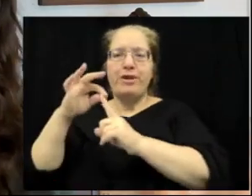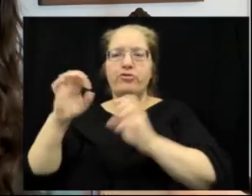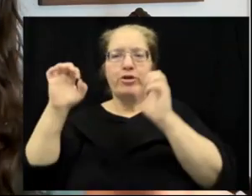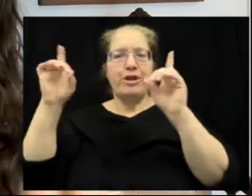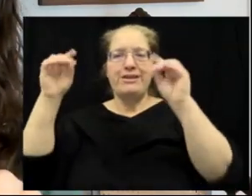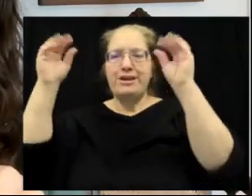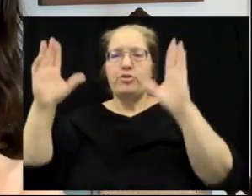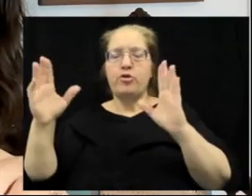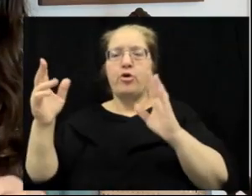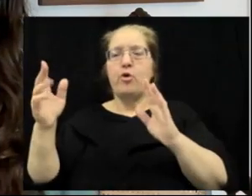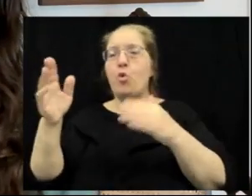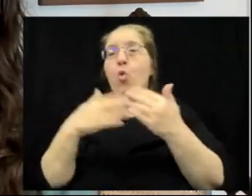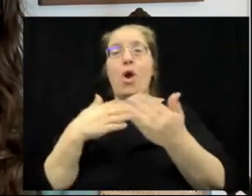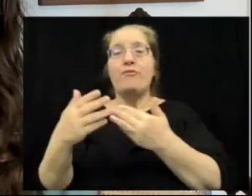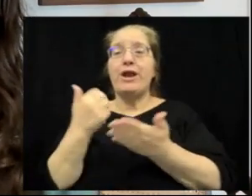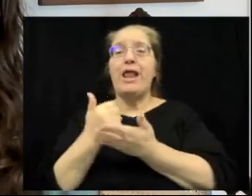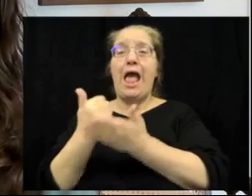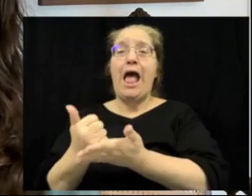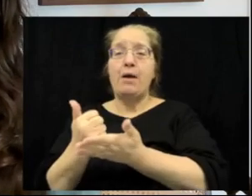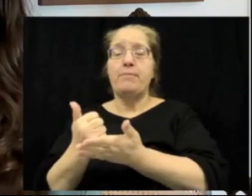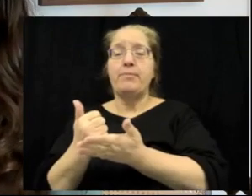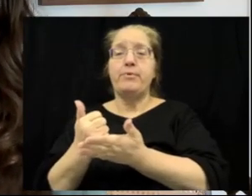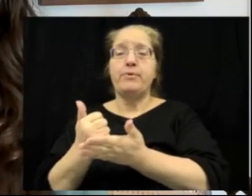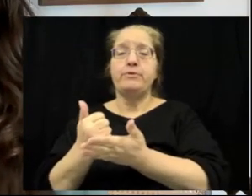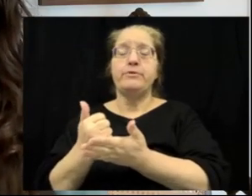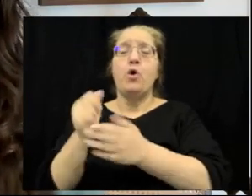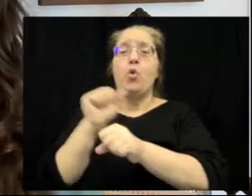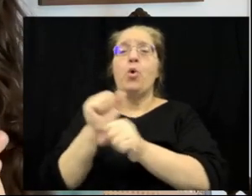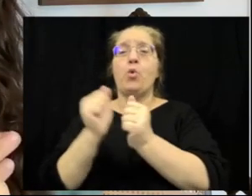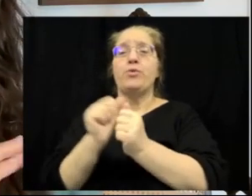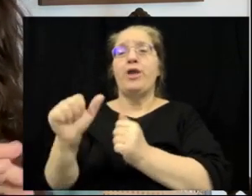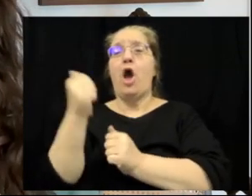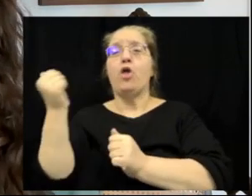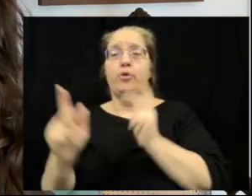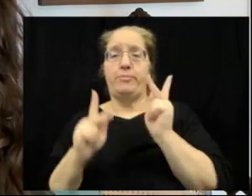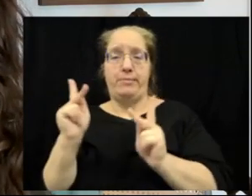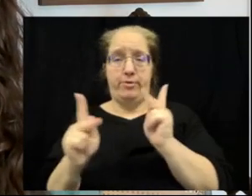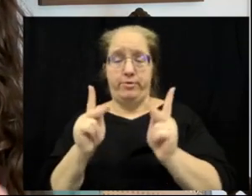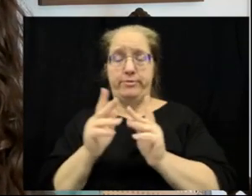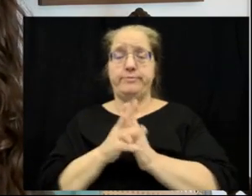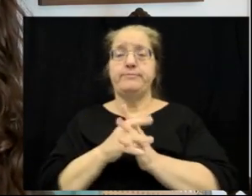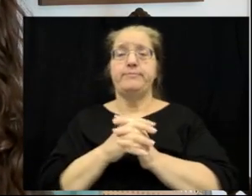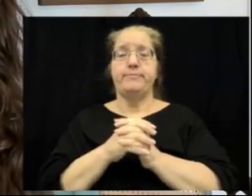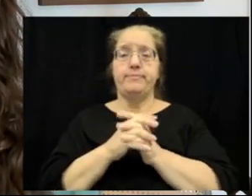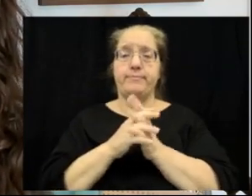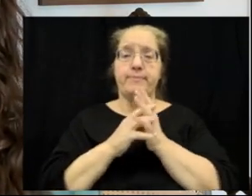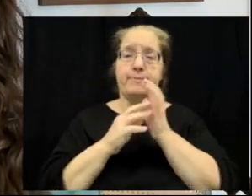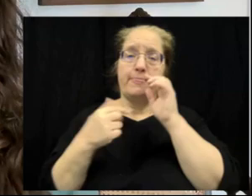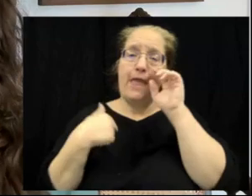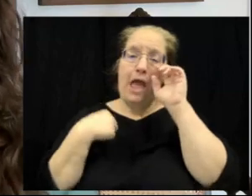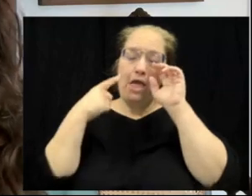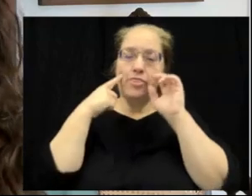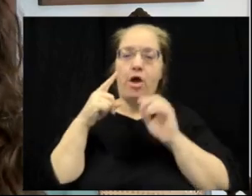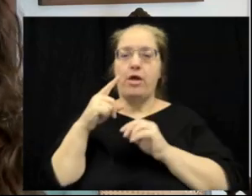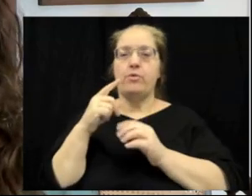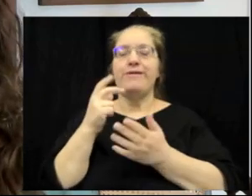help liaise with the other teachers or supports in the school environment. I found that to be